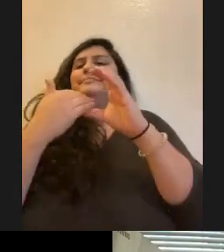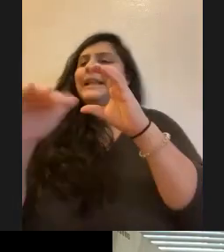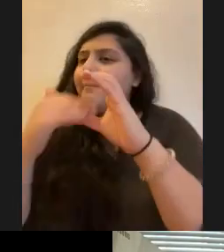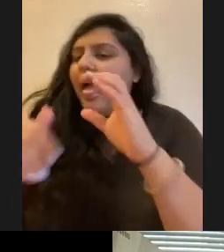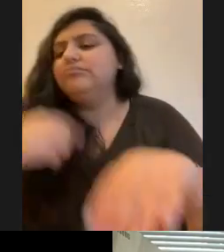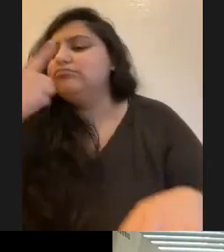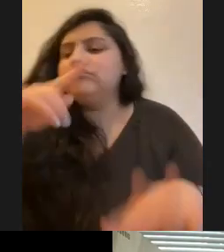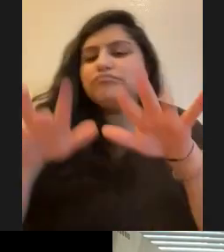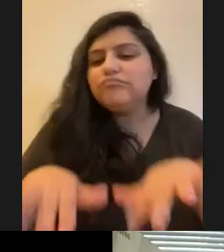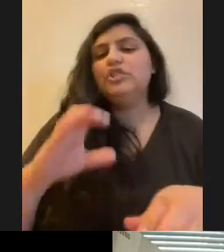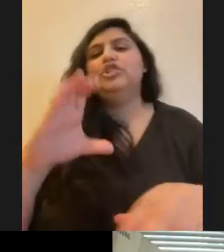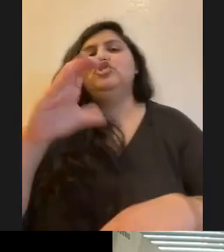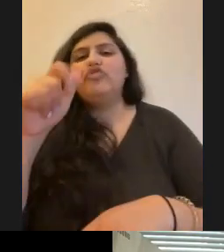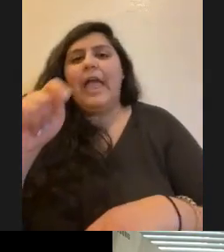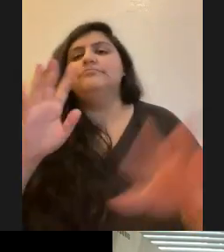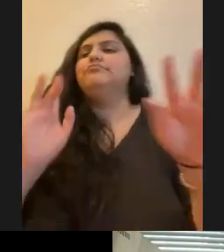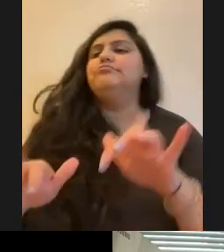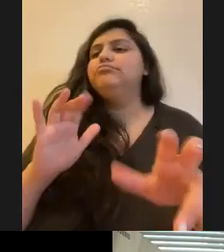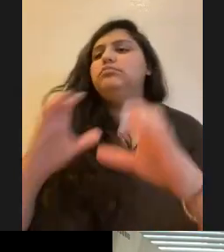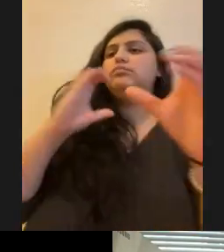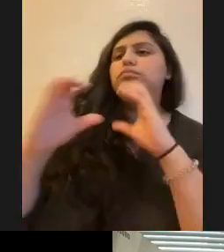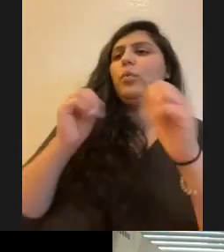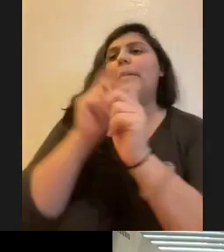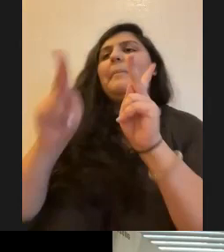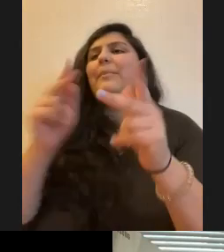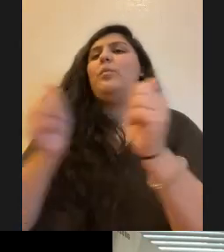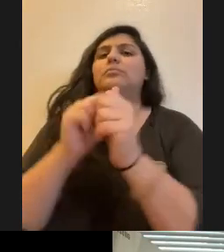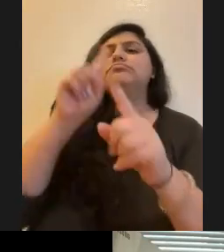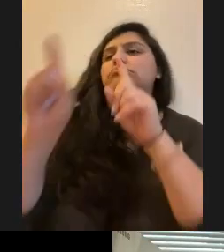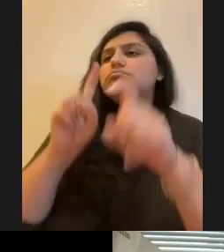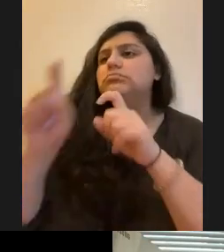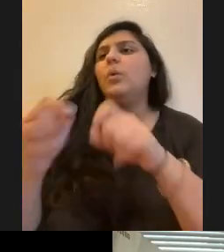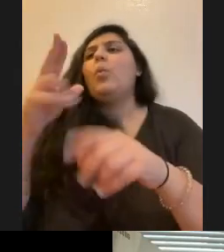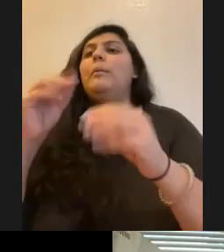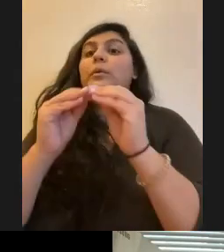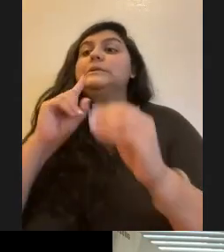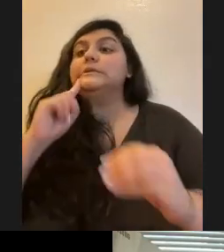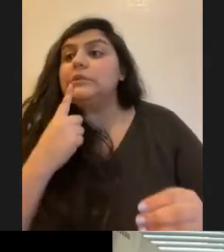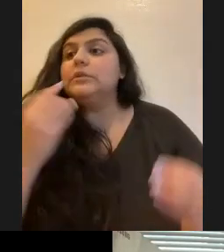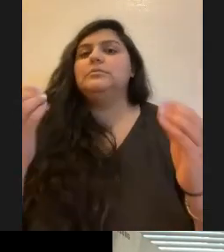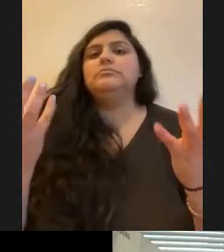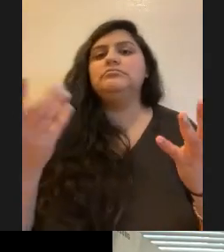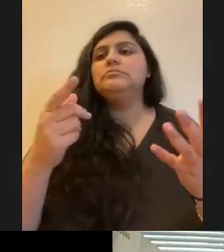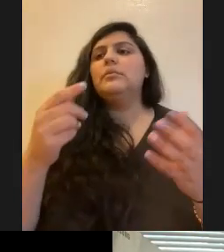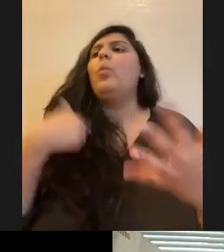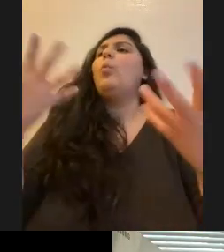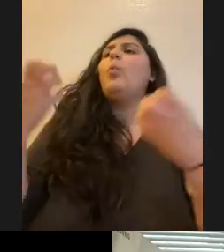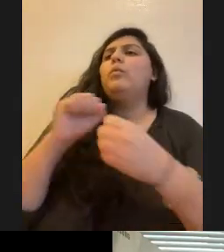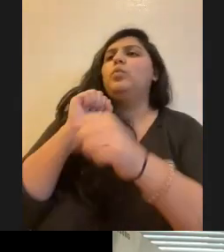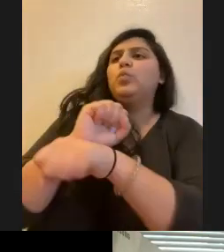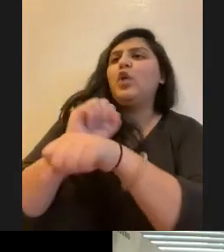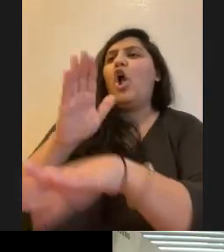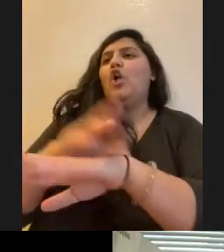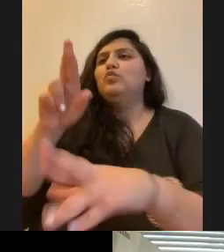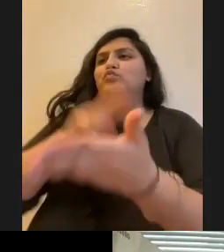on like my chat, like talking to people just like for basic questions or more serious, like, oh, let's do like a research project together.